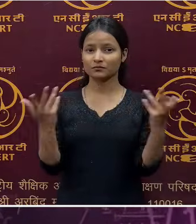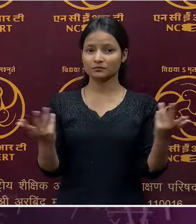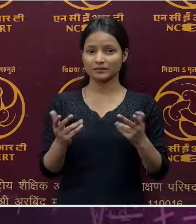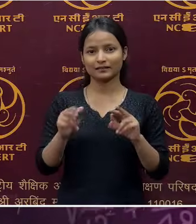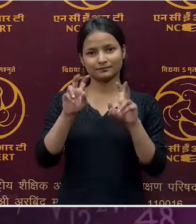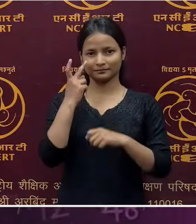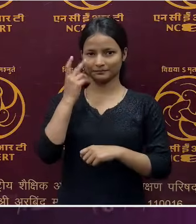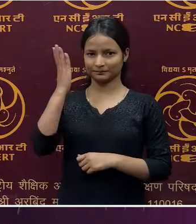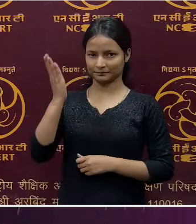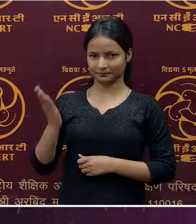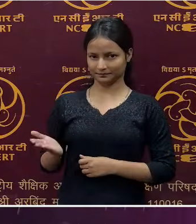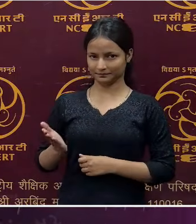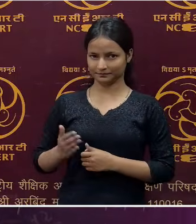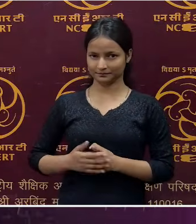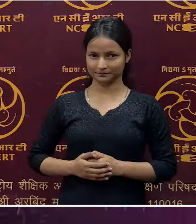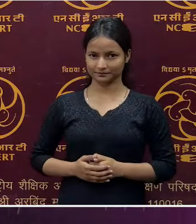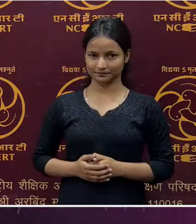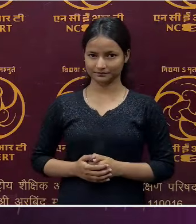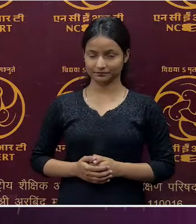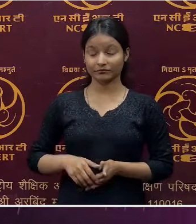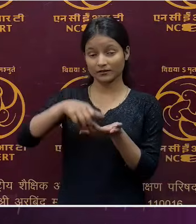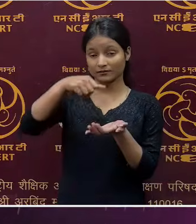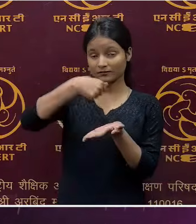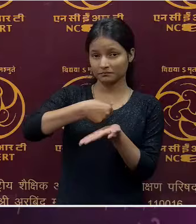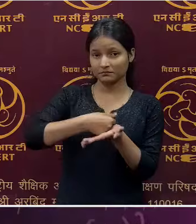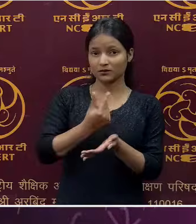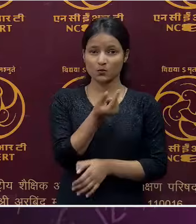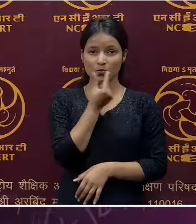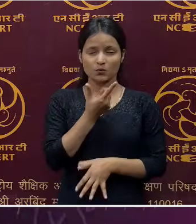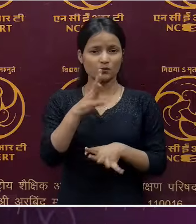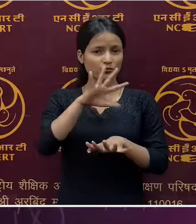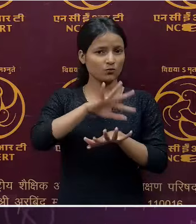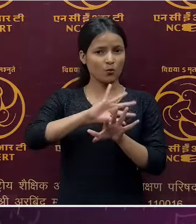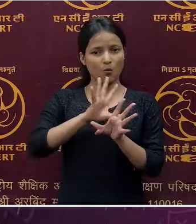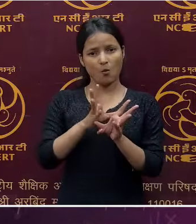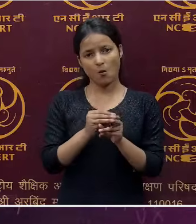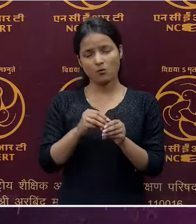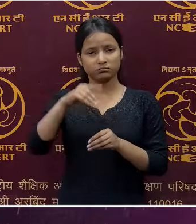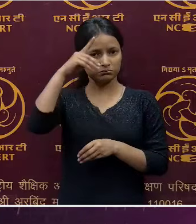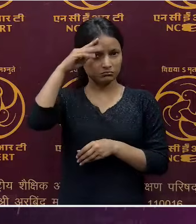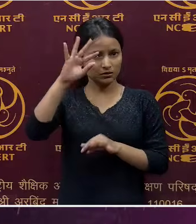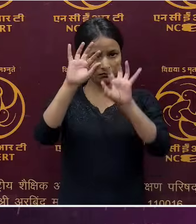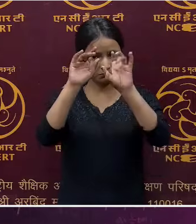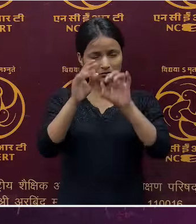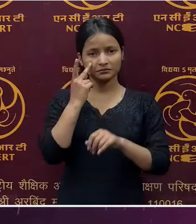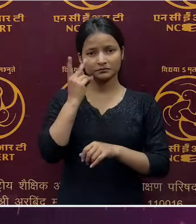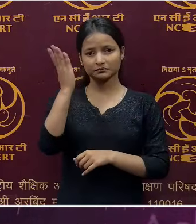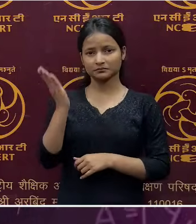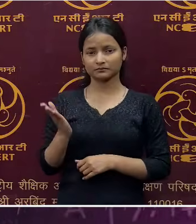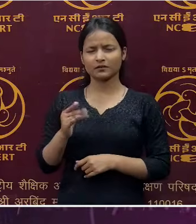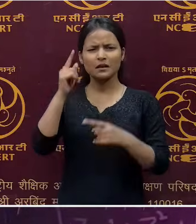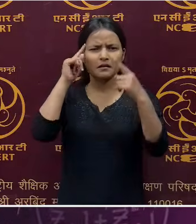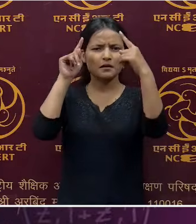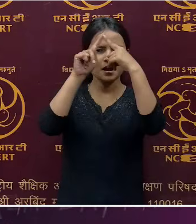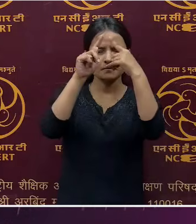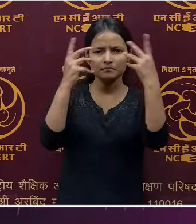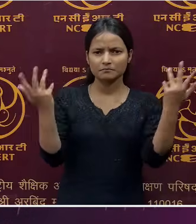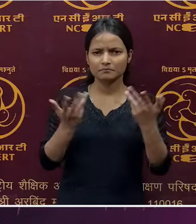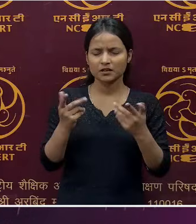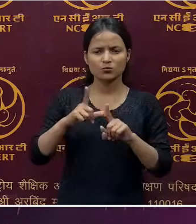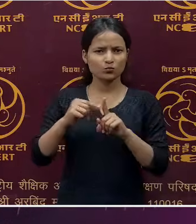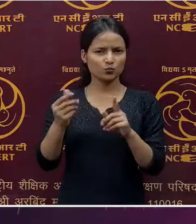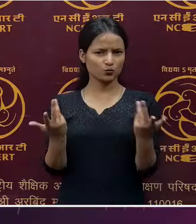is the fundamentals even for the simulation, which we can read here. So what is the objective? What we are going to do, we